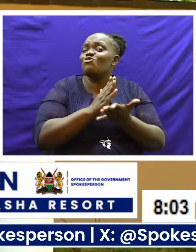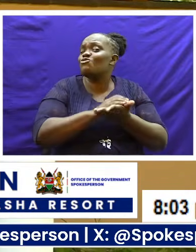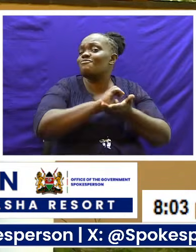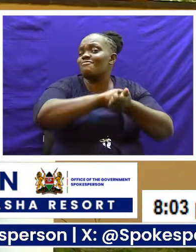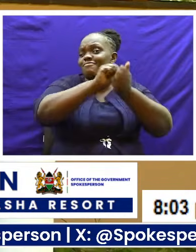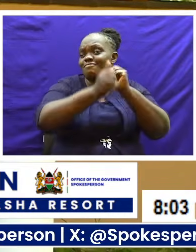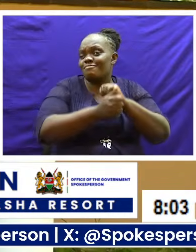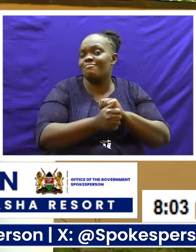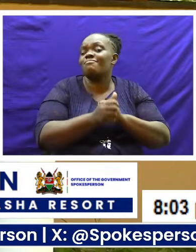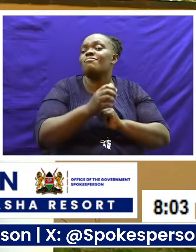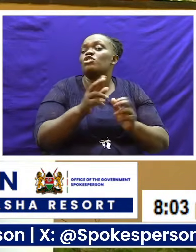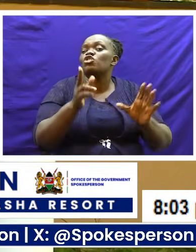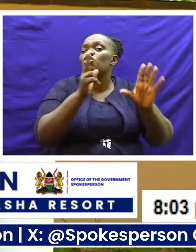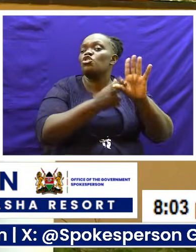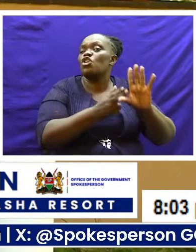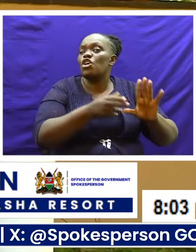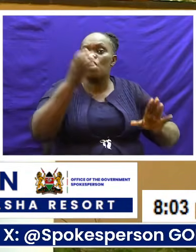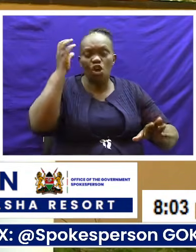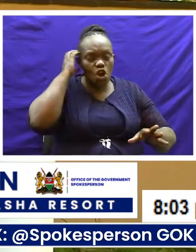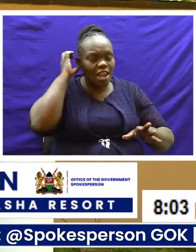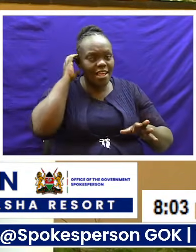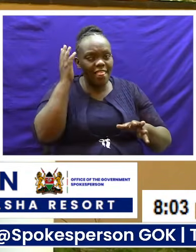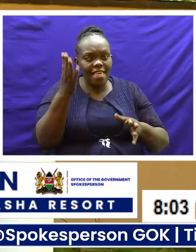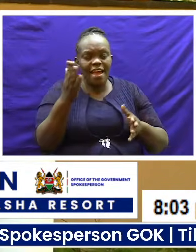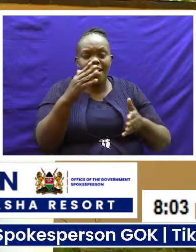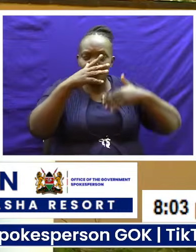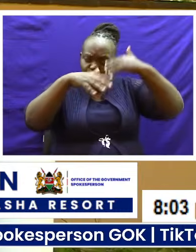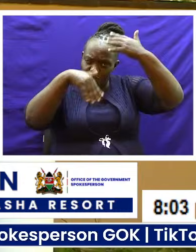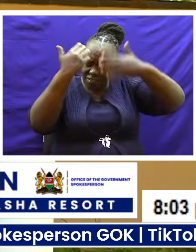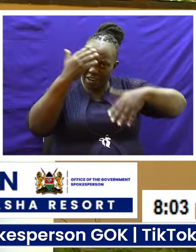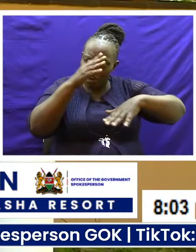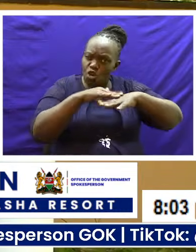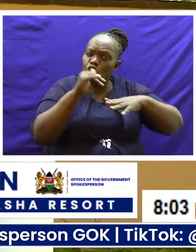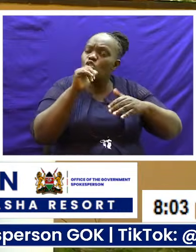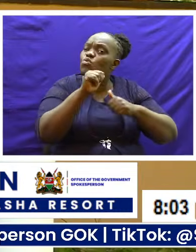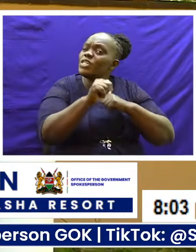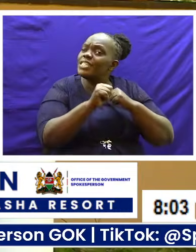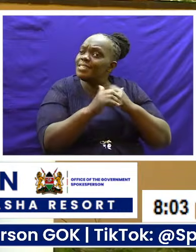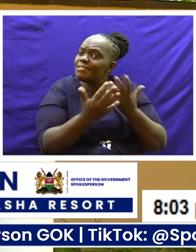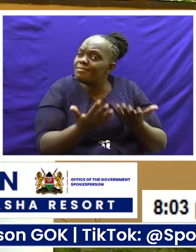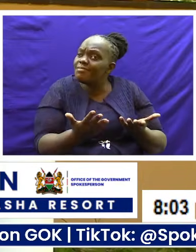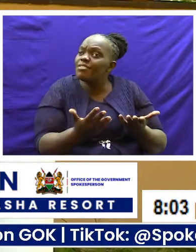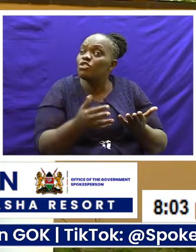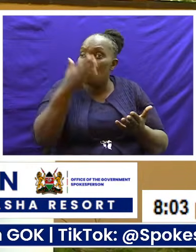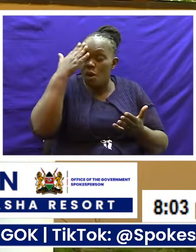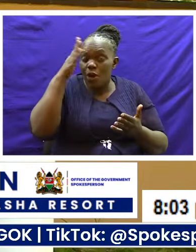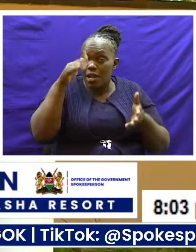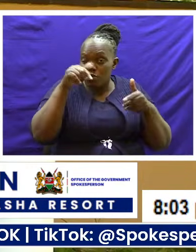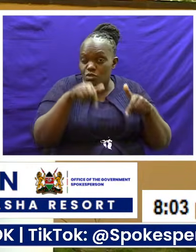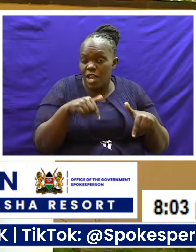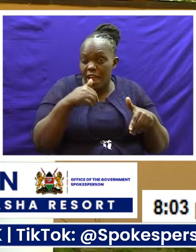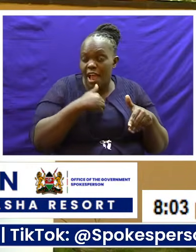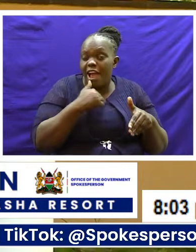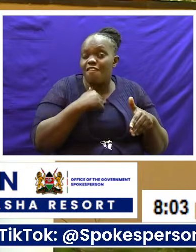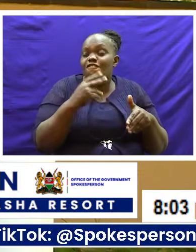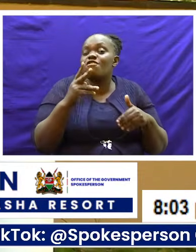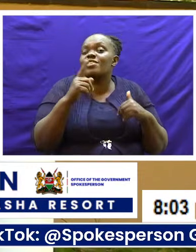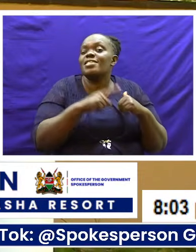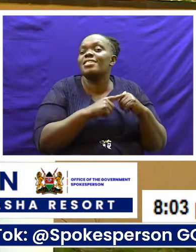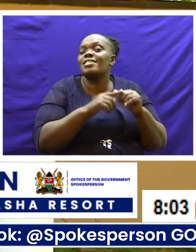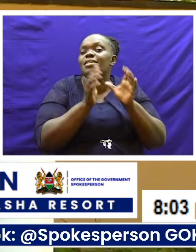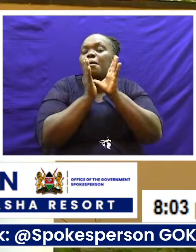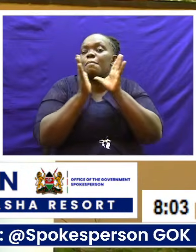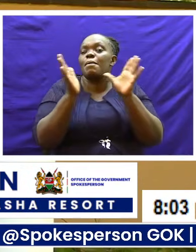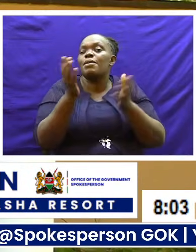encompass colleges and their issues there. Which university have you been called into? As you are aware, today we have 46 public